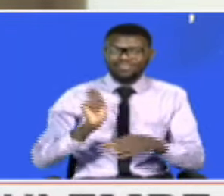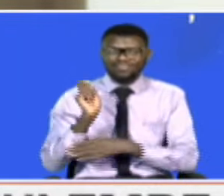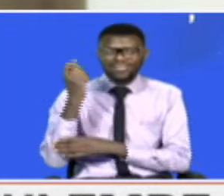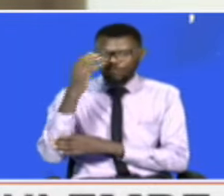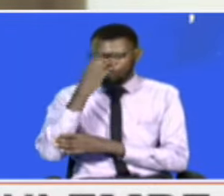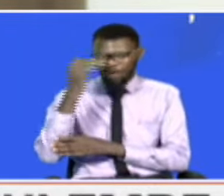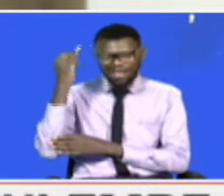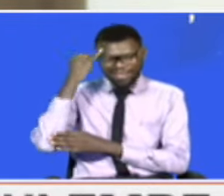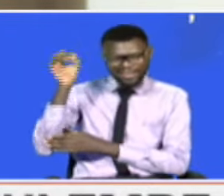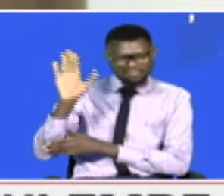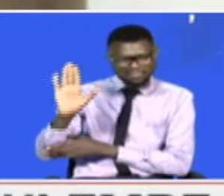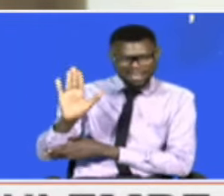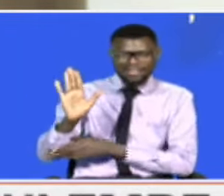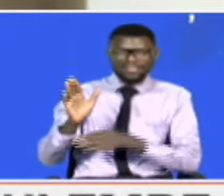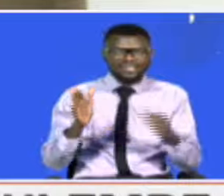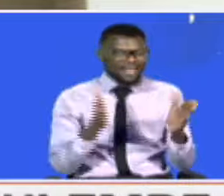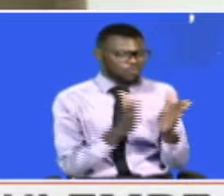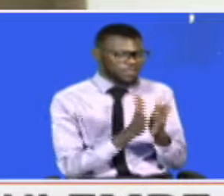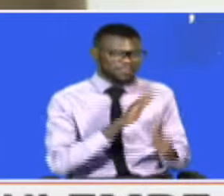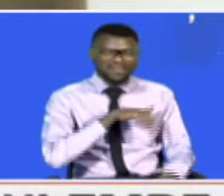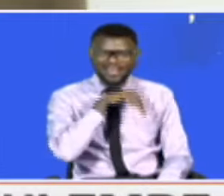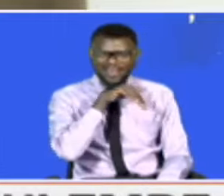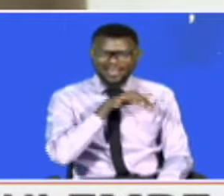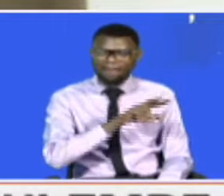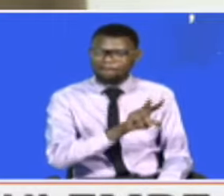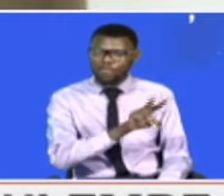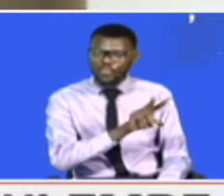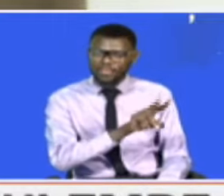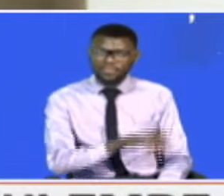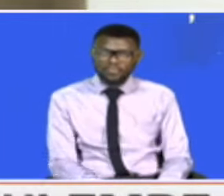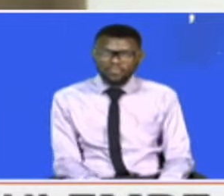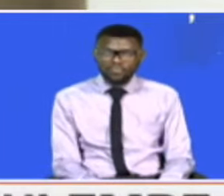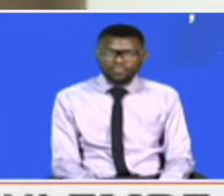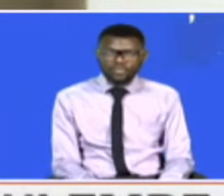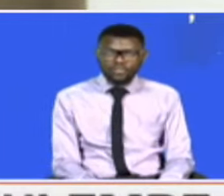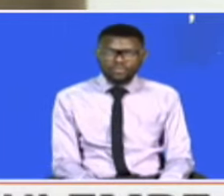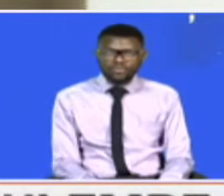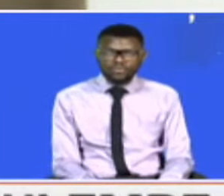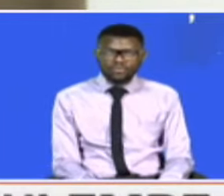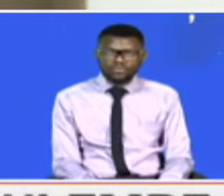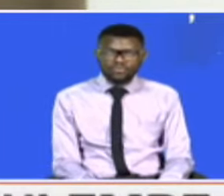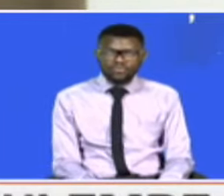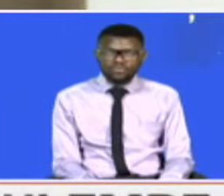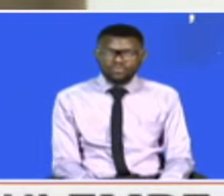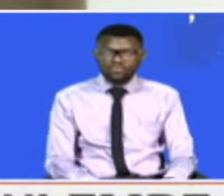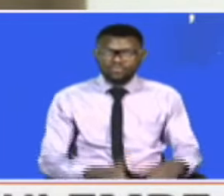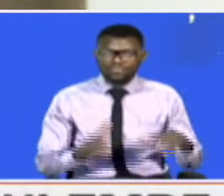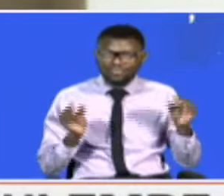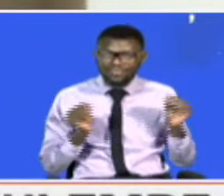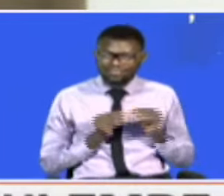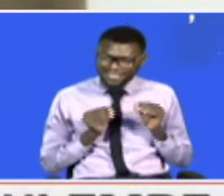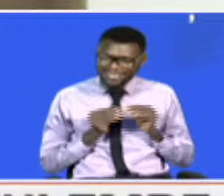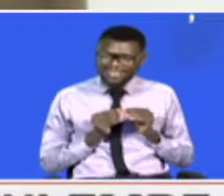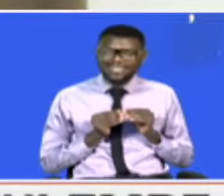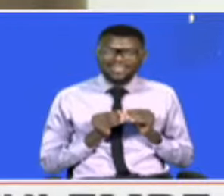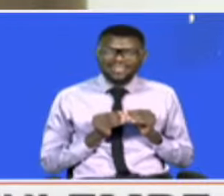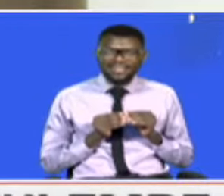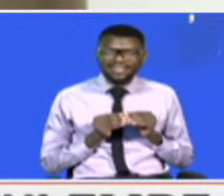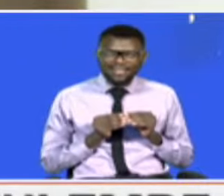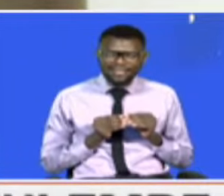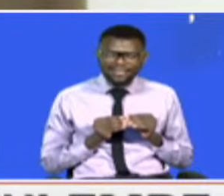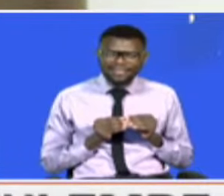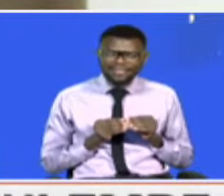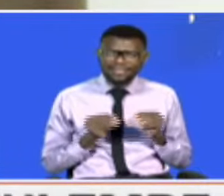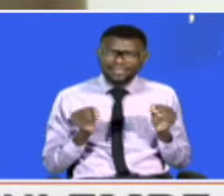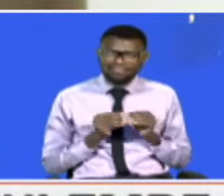and Raila Odinga. The meeting should be ignored, the meeting at court should be ignored as a